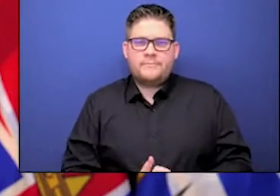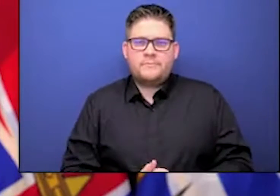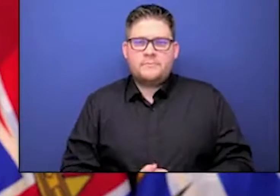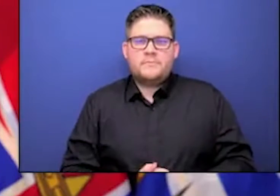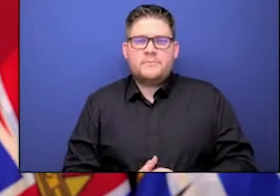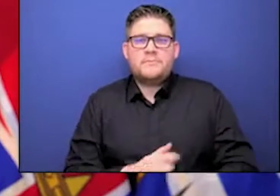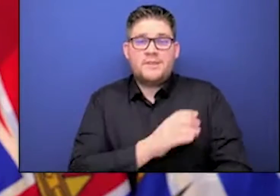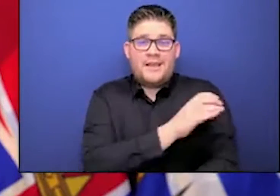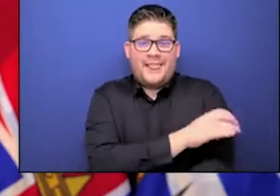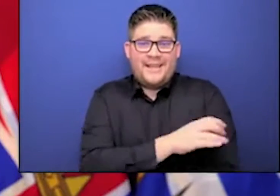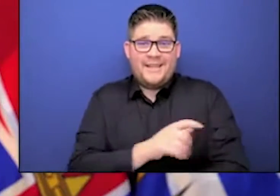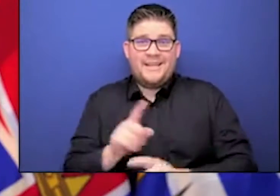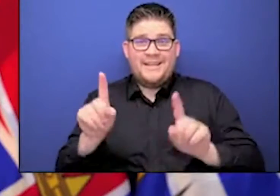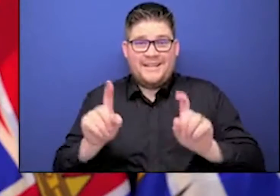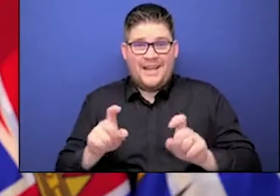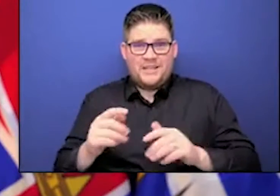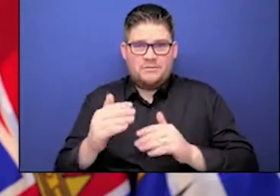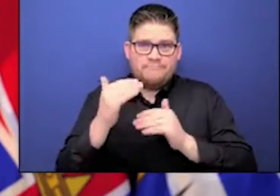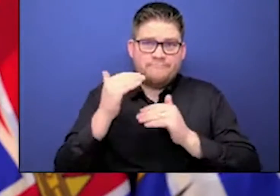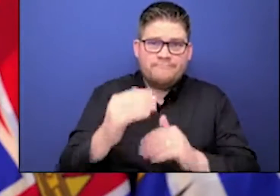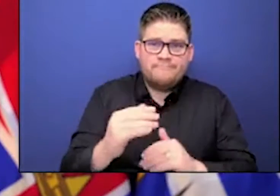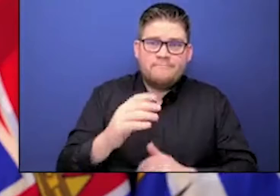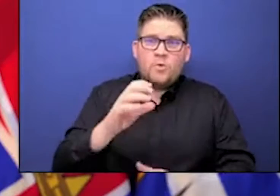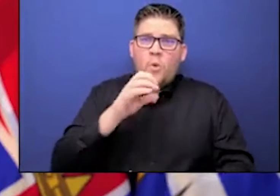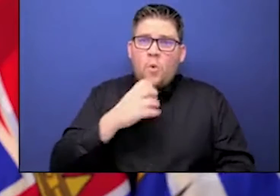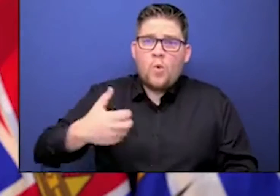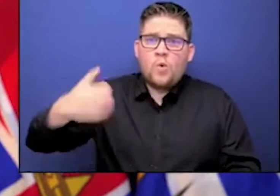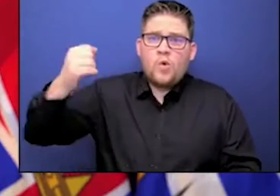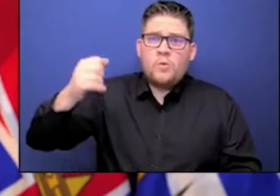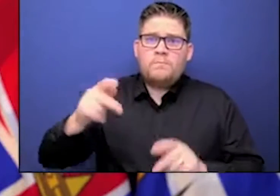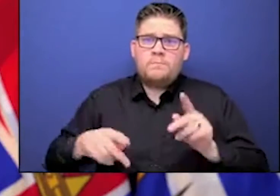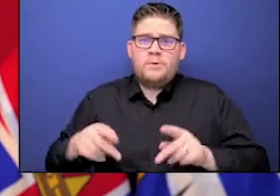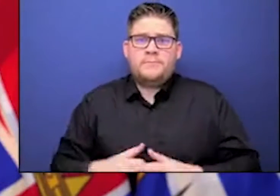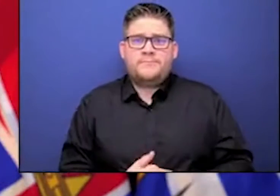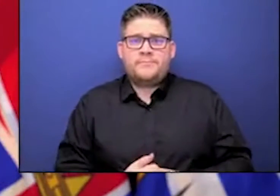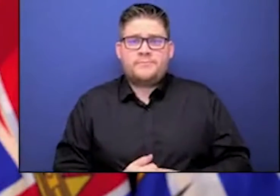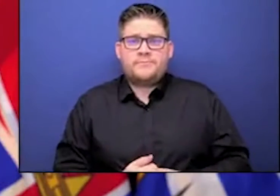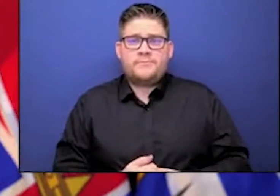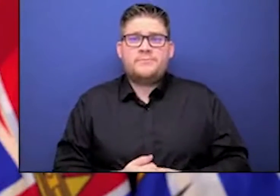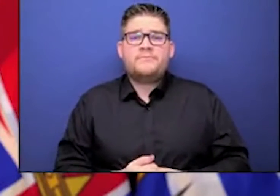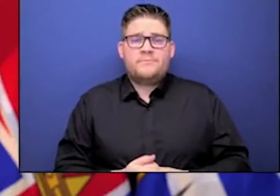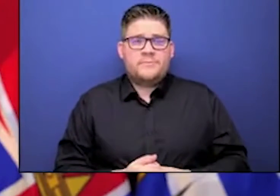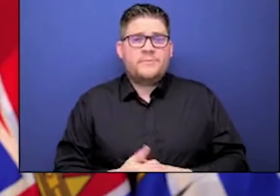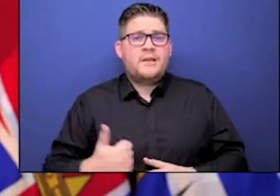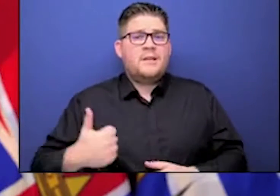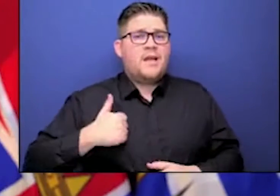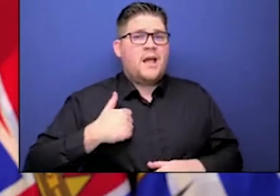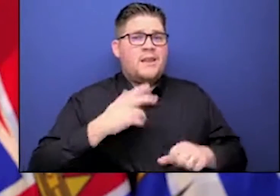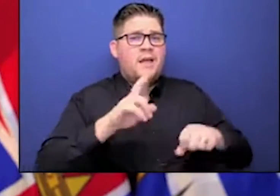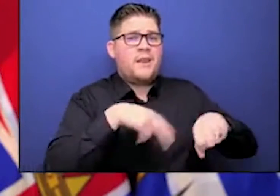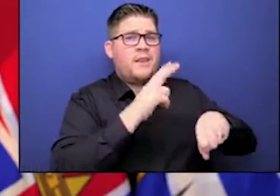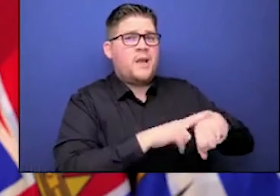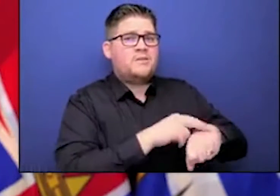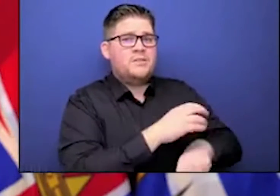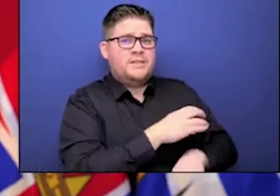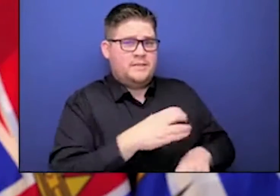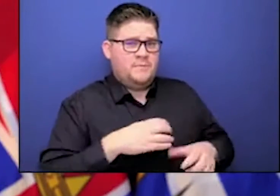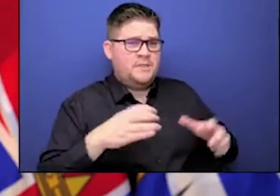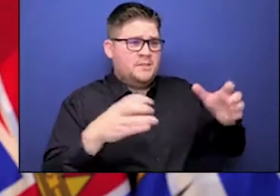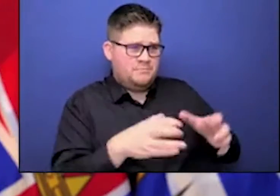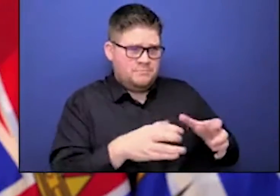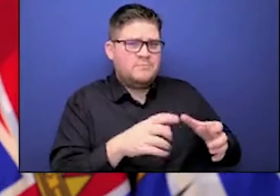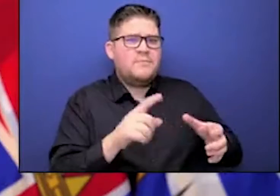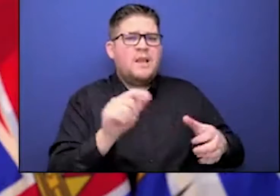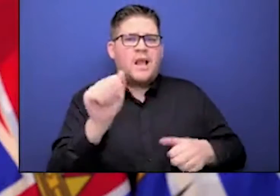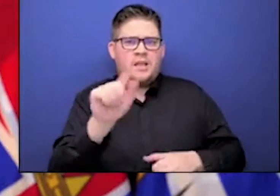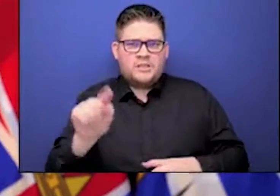NACI recognized that. And so they said, we know it works really well in this younger adult age group,